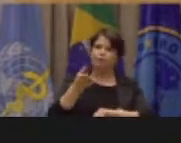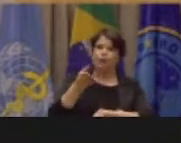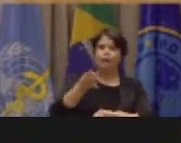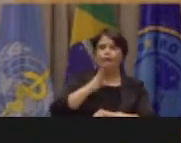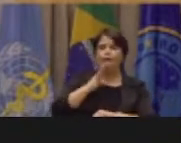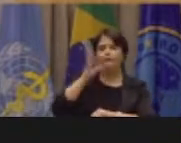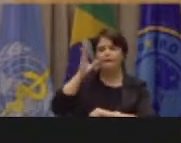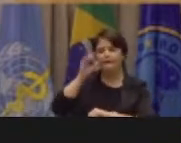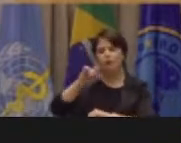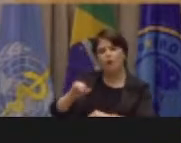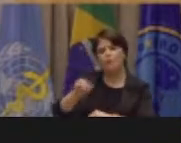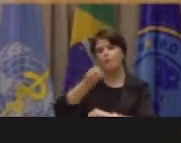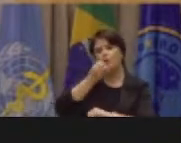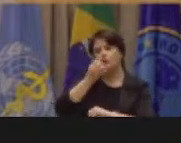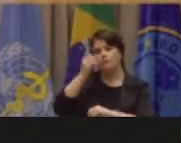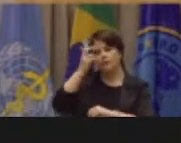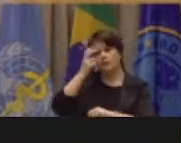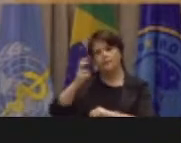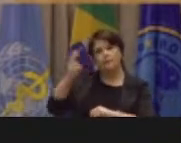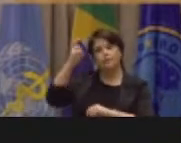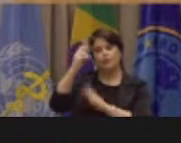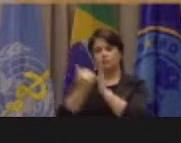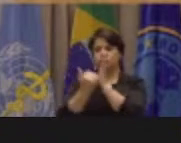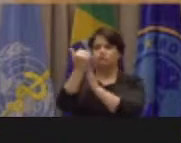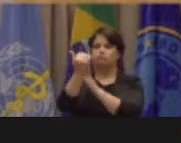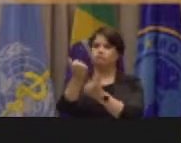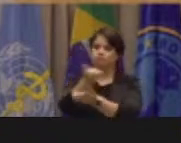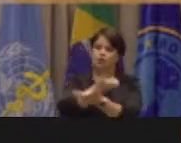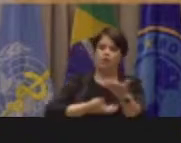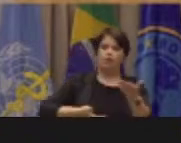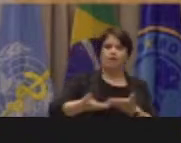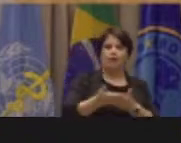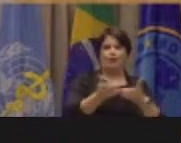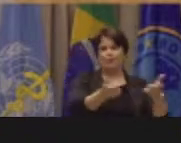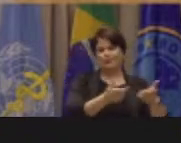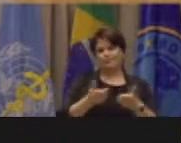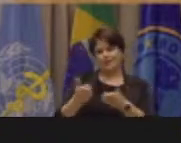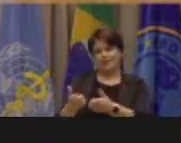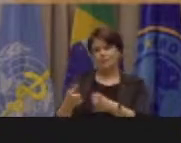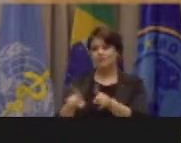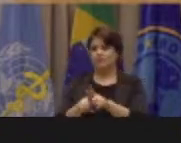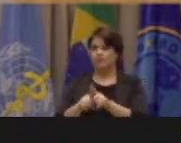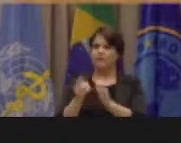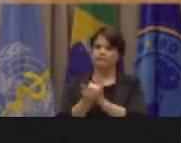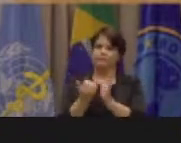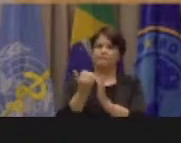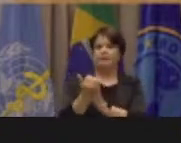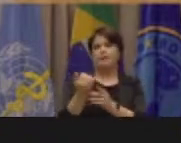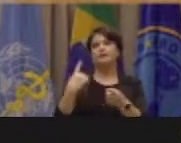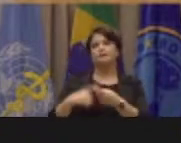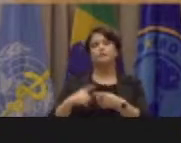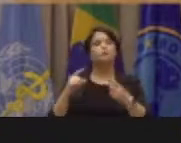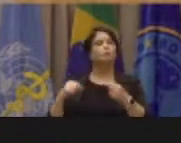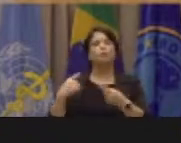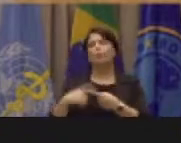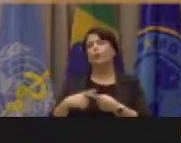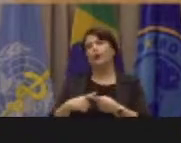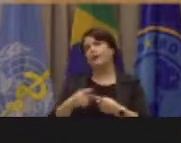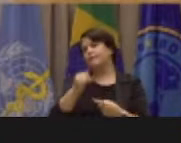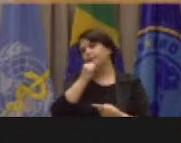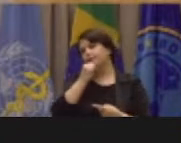but I feel that there is an opportunity so we can advance and to share in